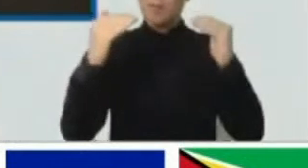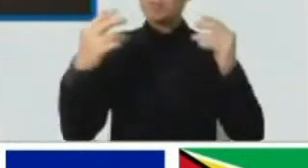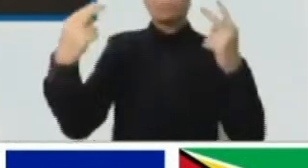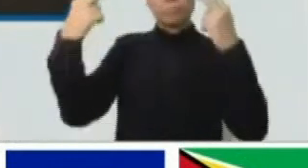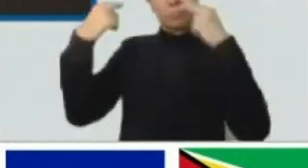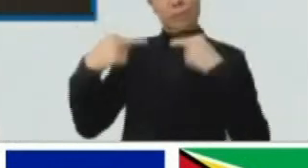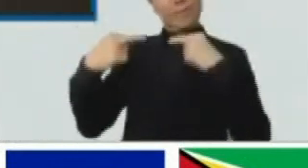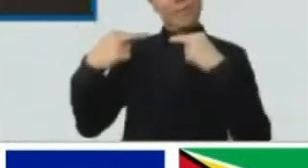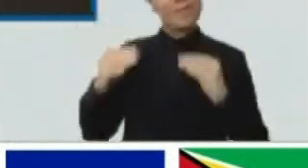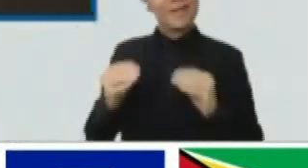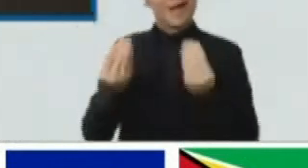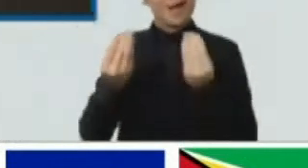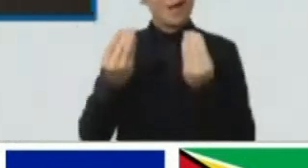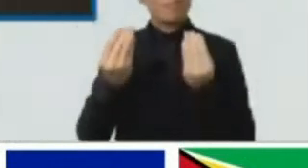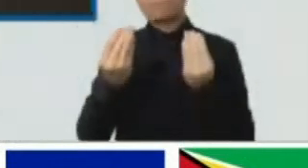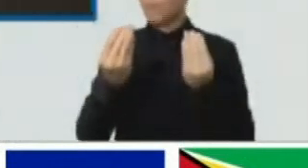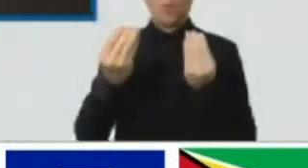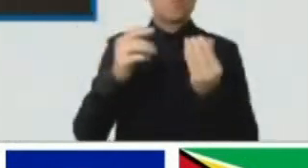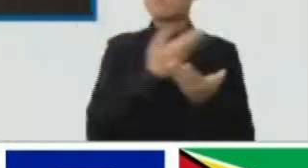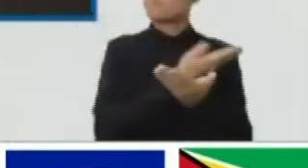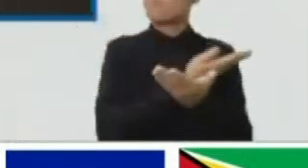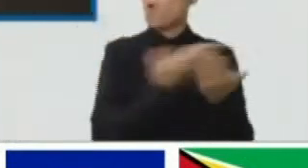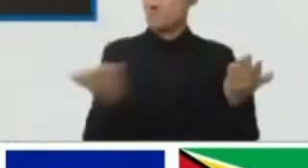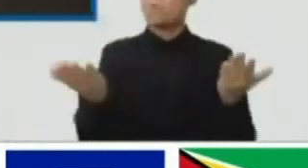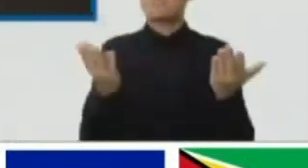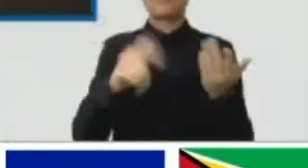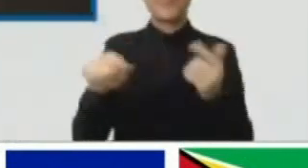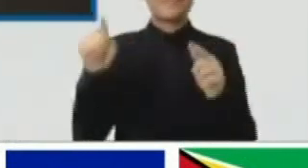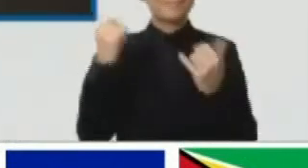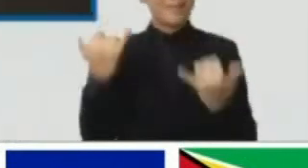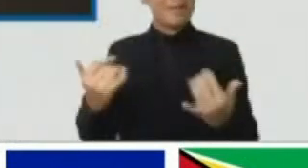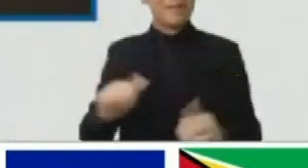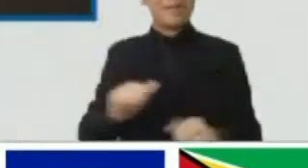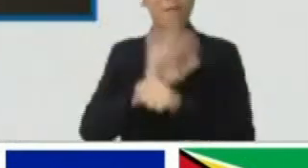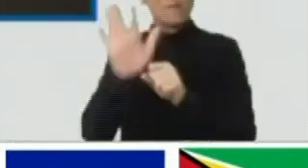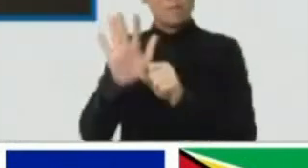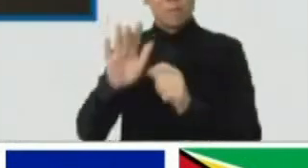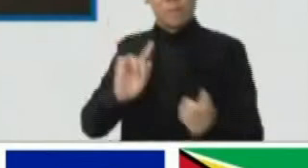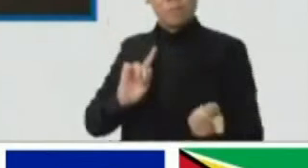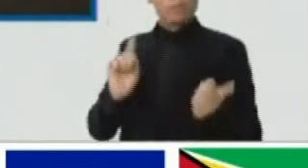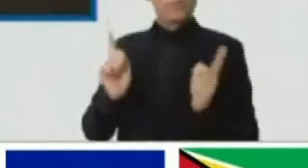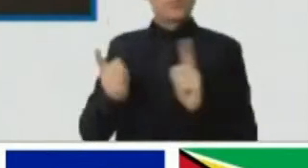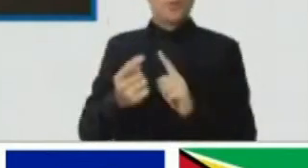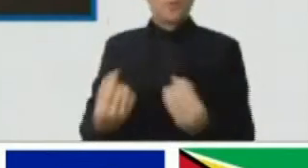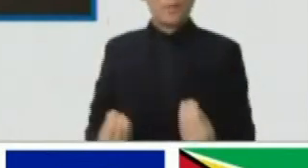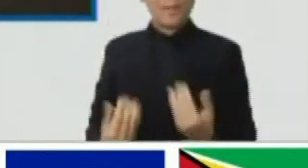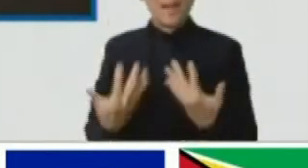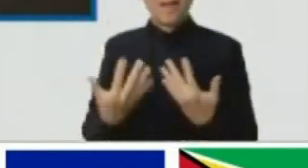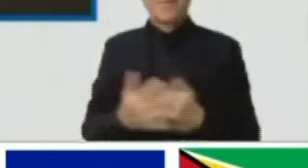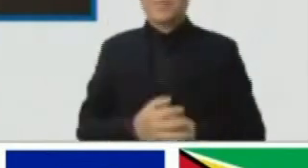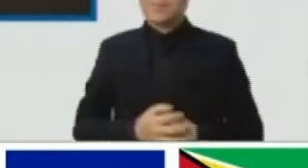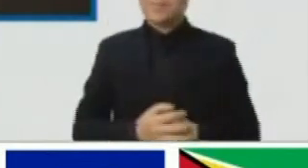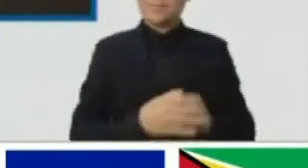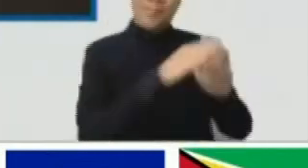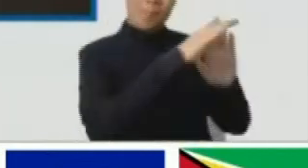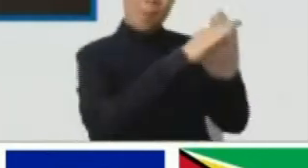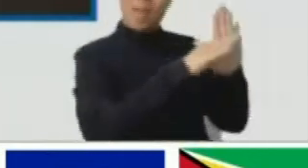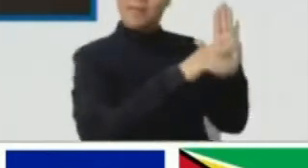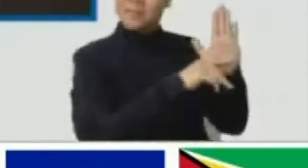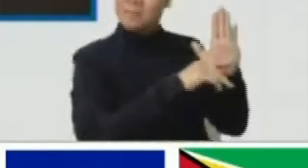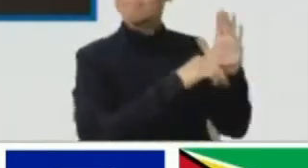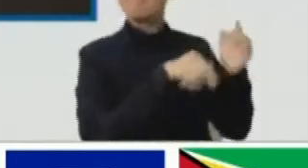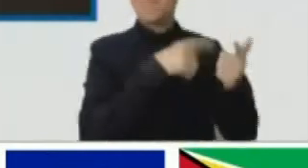embrace our new norm in light of COVID. Policy and decision makers, participants, hear us, include